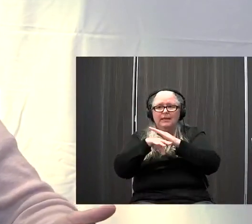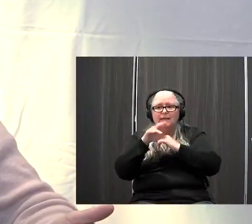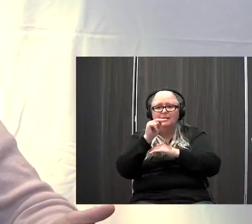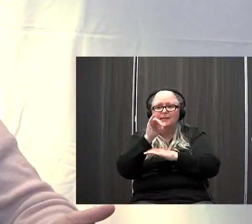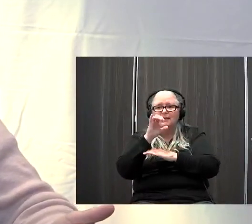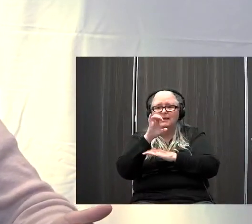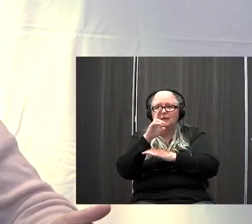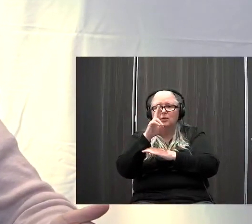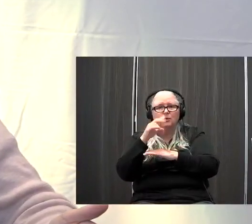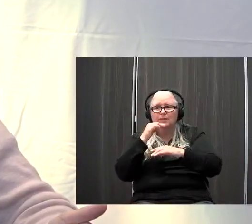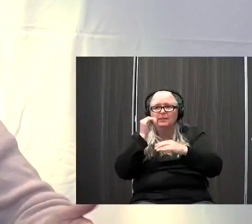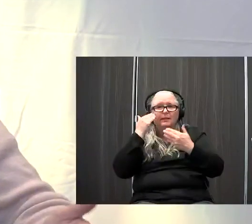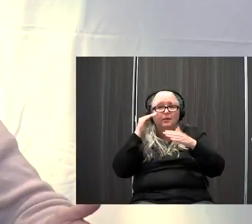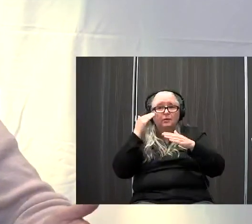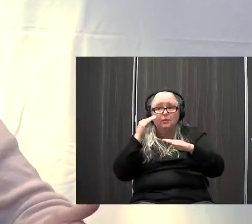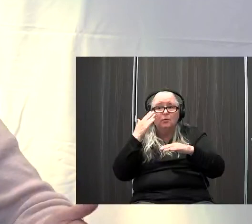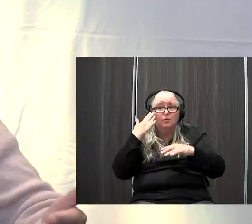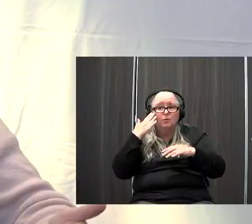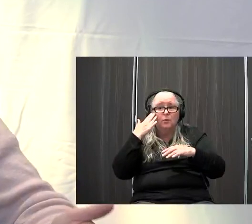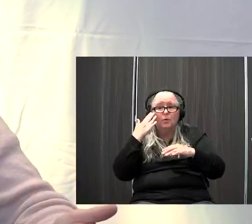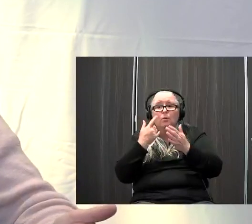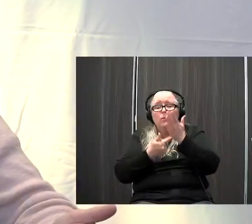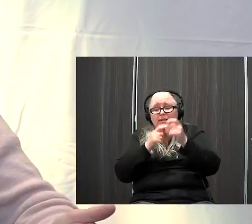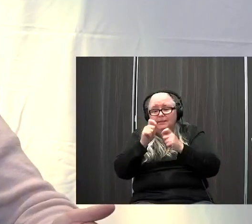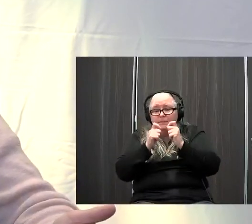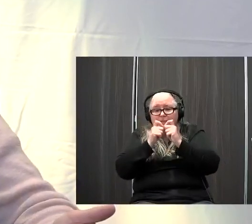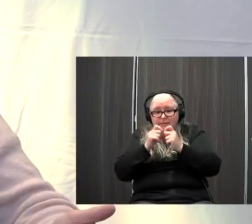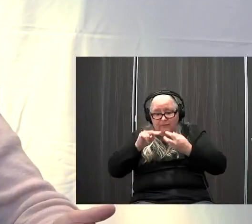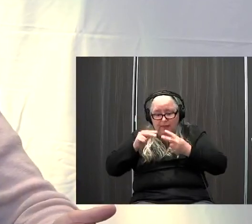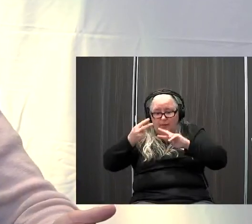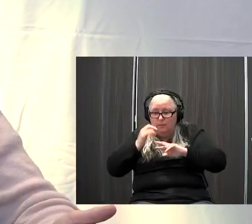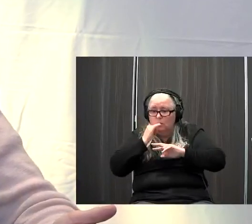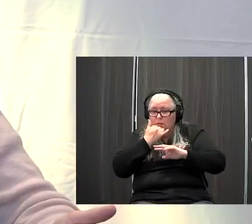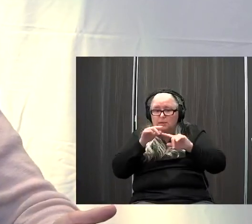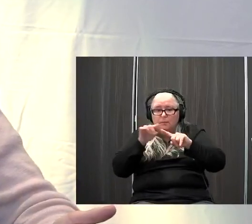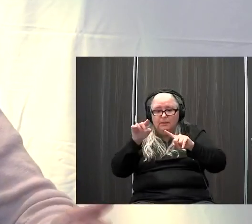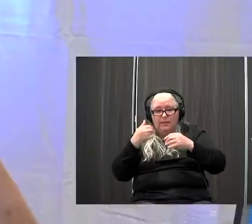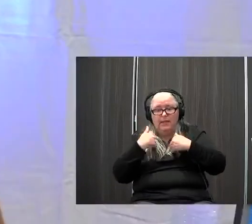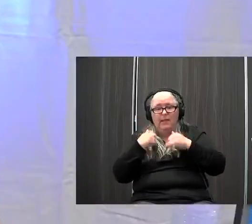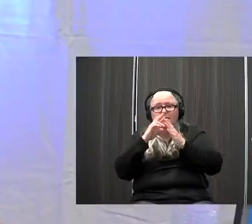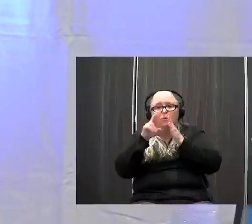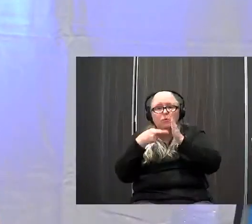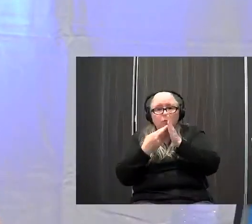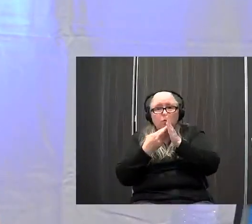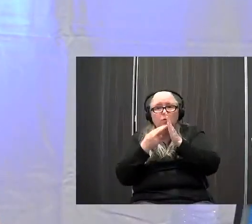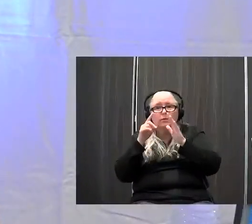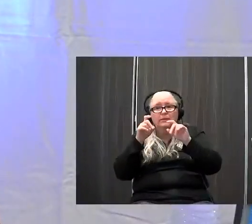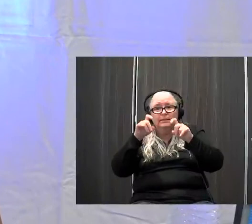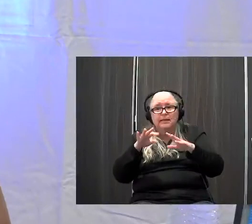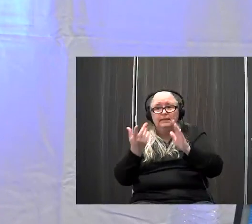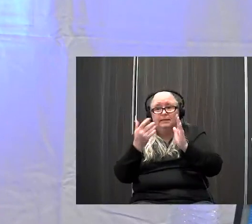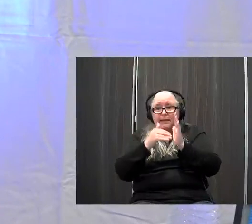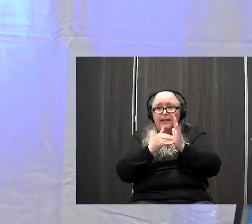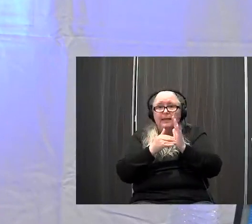mutation that was present. Is there a role for retesting to get more information? So I would say we would